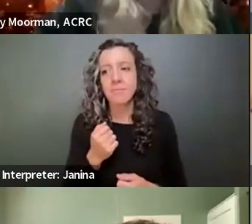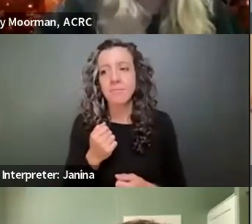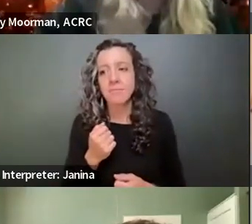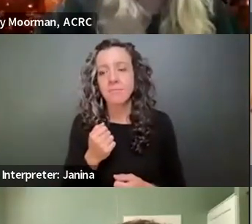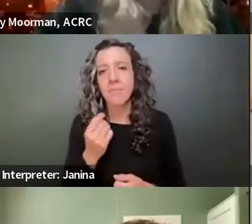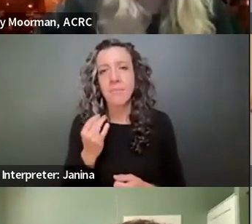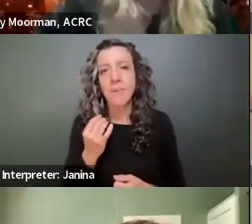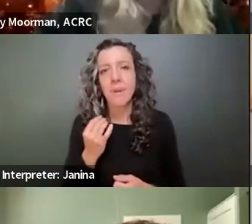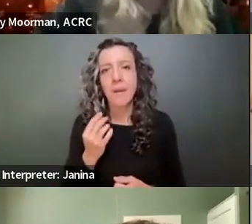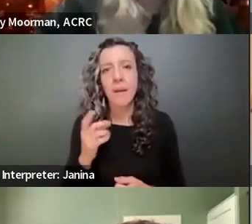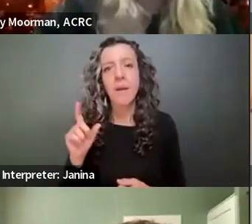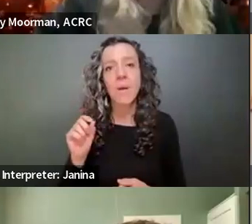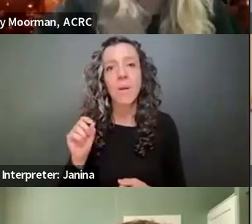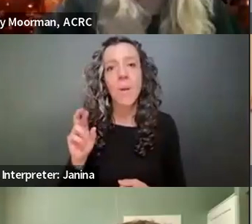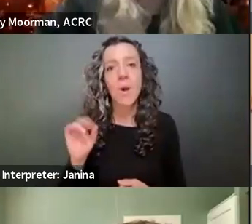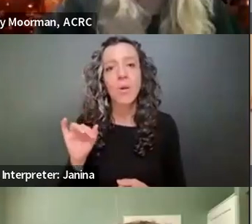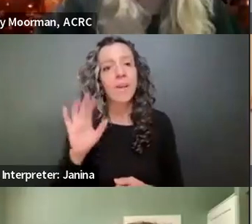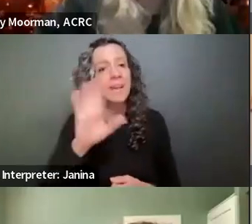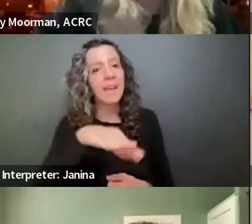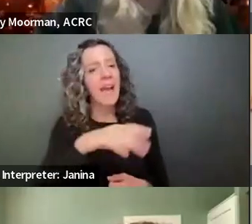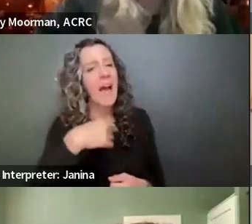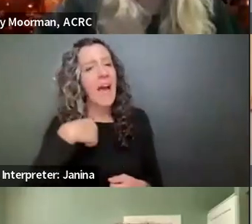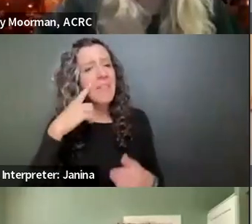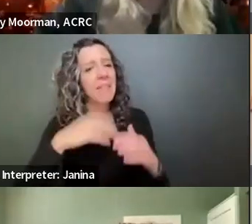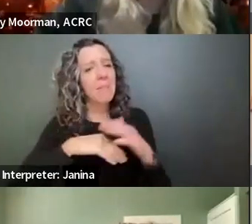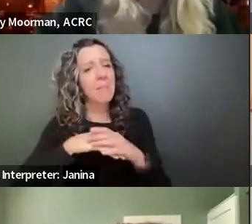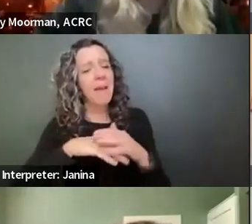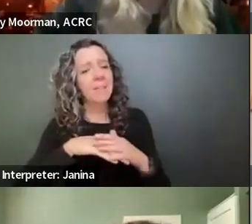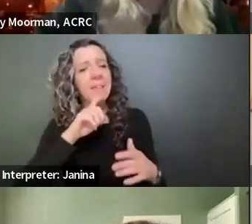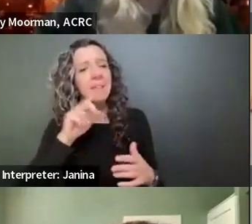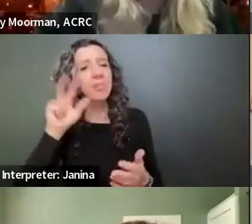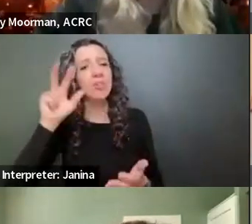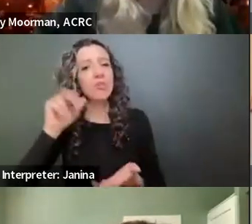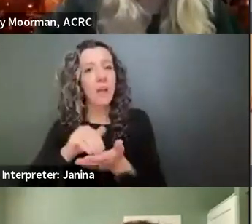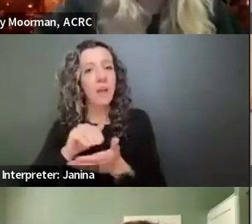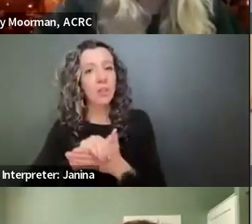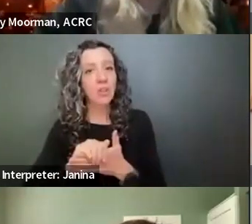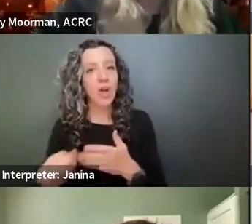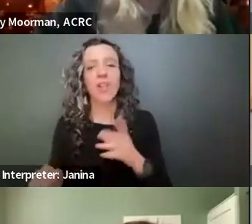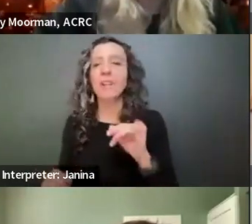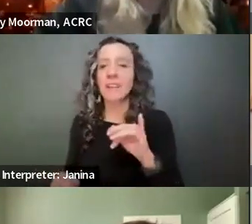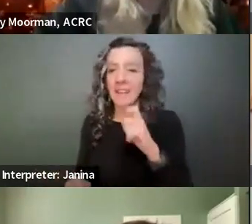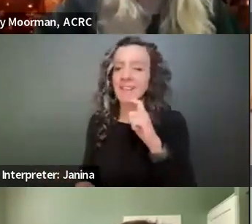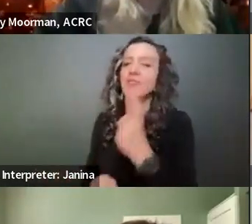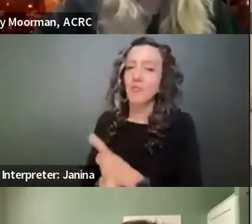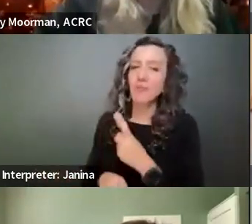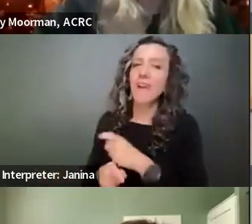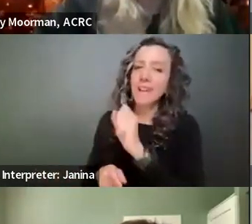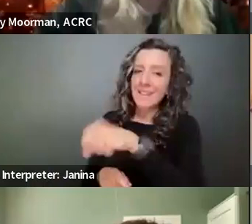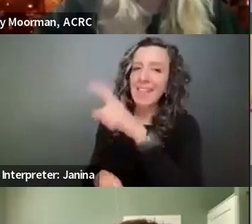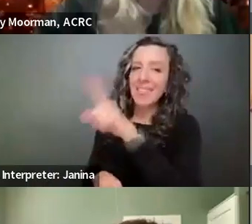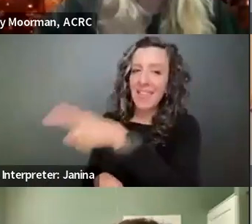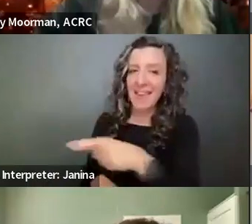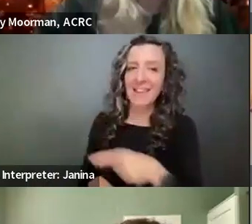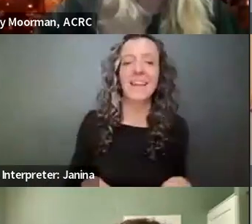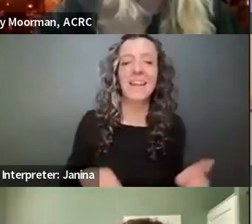The And that's okay if maximum, not. I But- think the maximum we've done Yeah. is $3,000. Yeah. Nice. Yeah. What